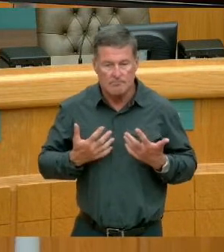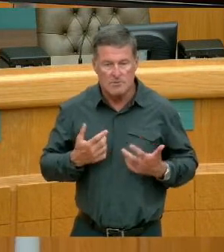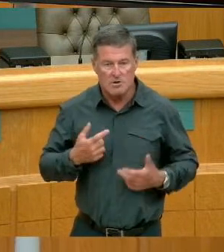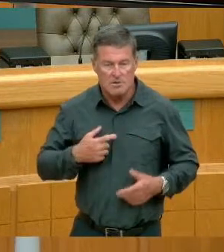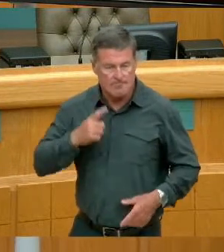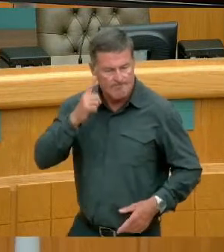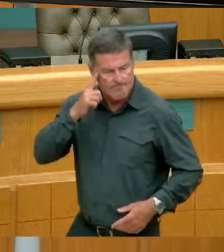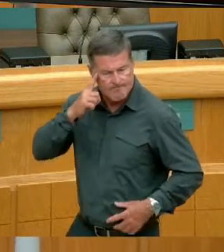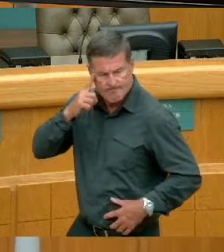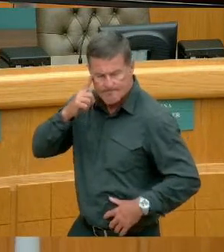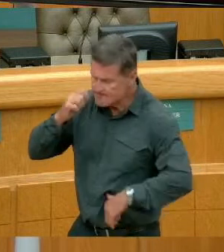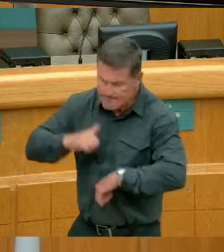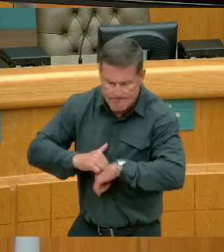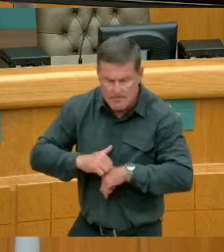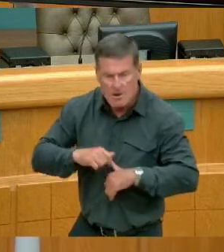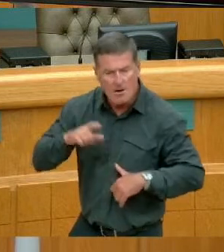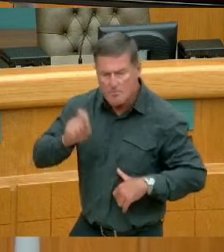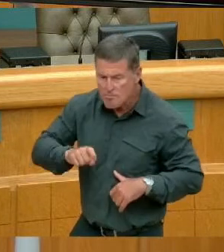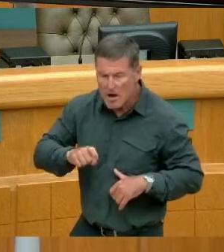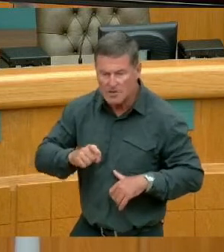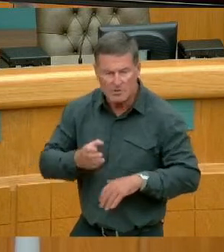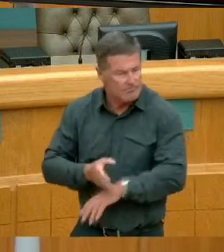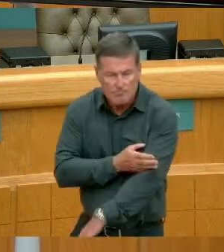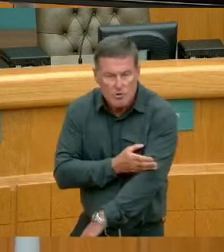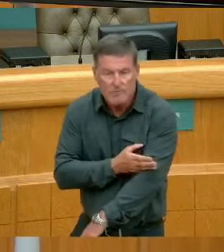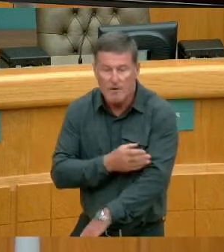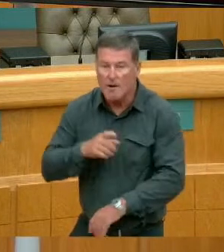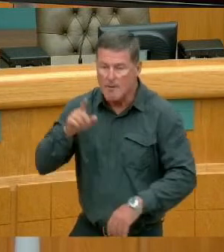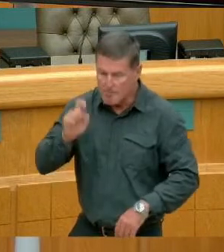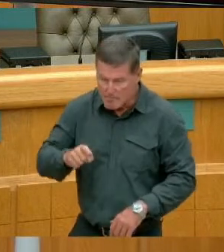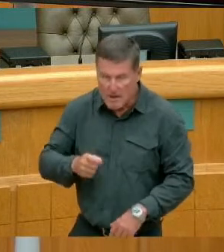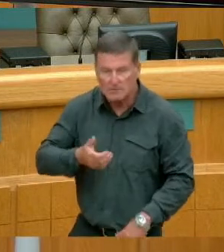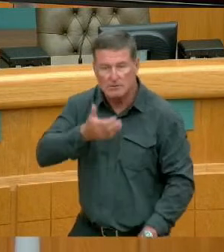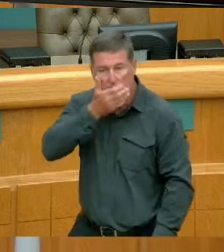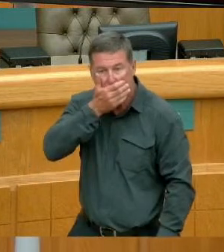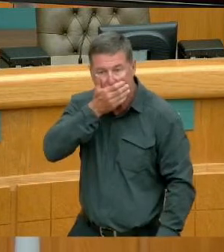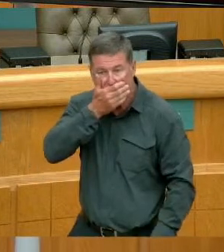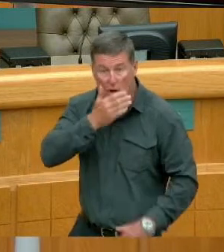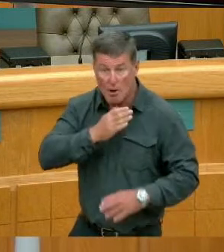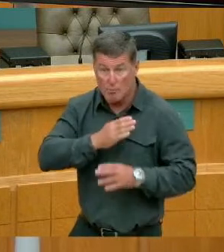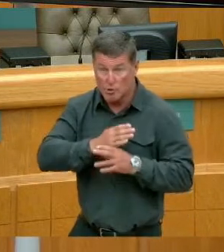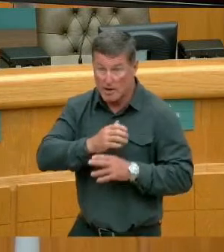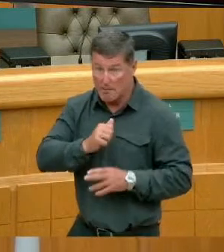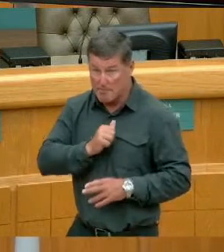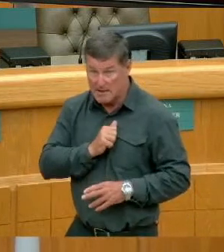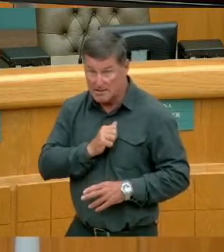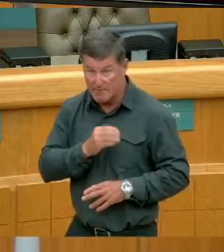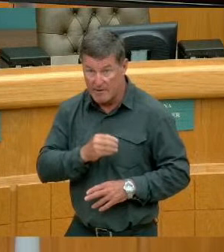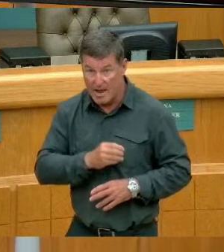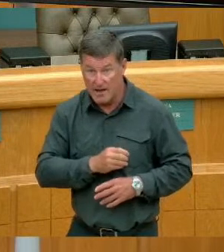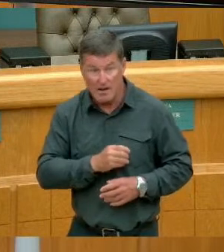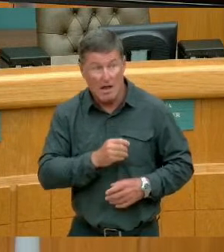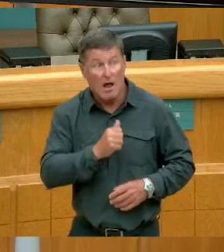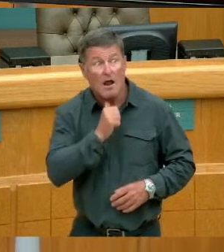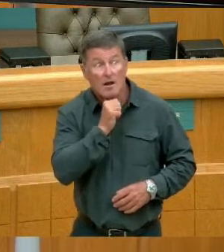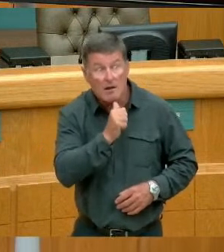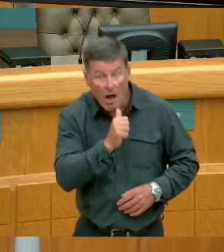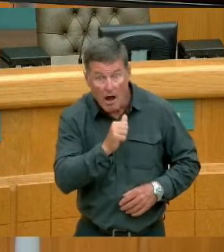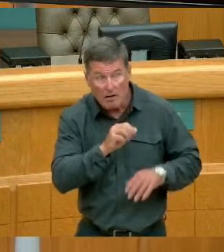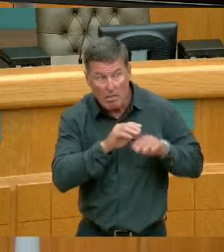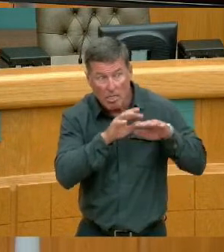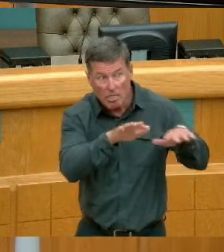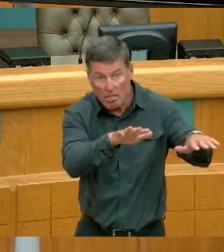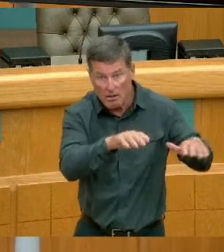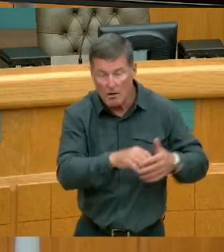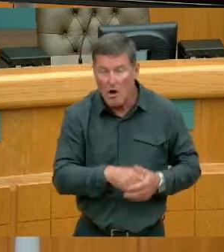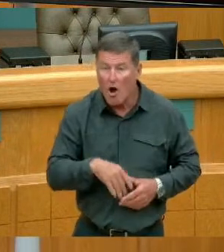do. We must wear masks to protect ourselves and others when you cannot social distance. And